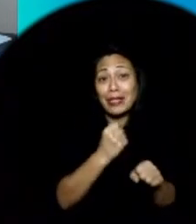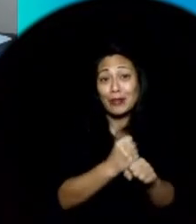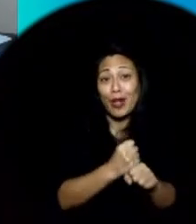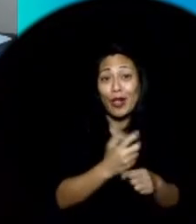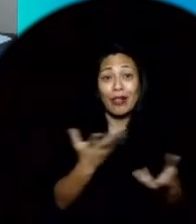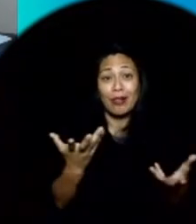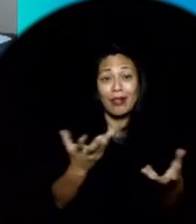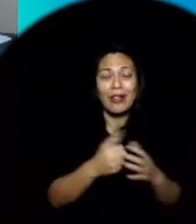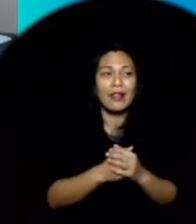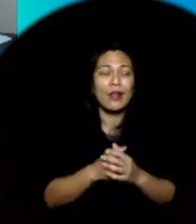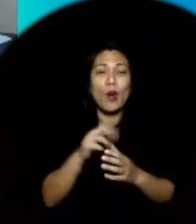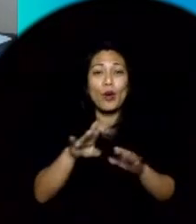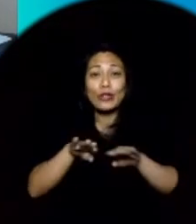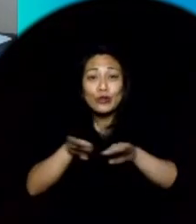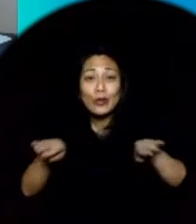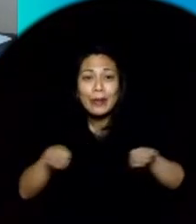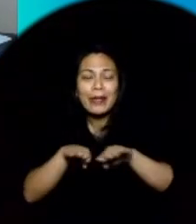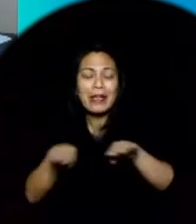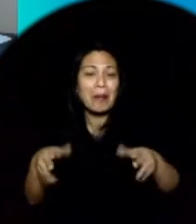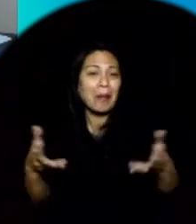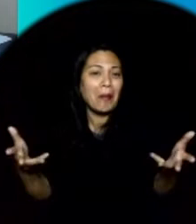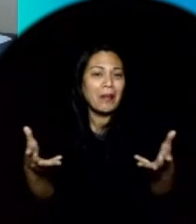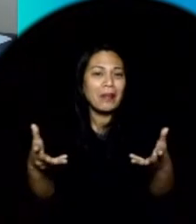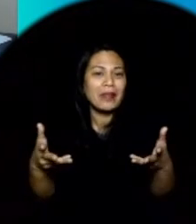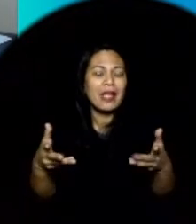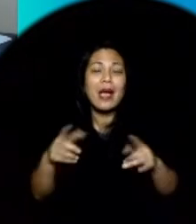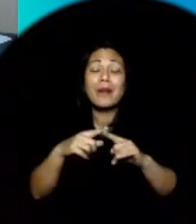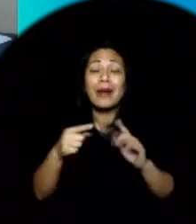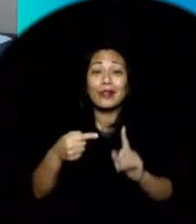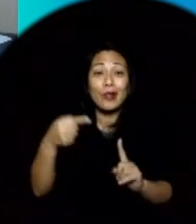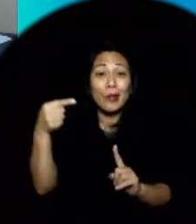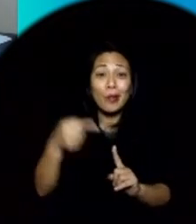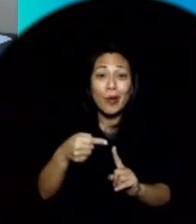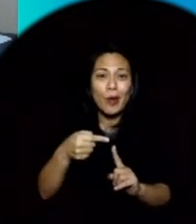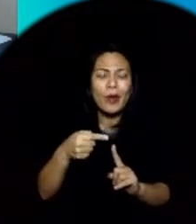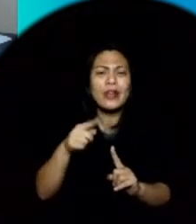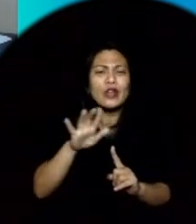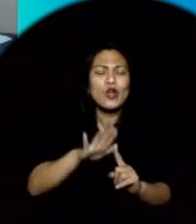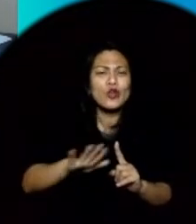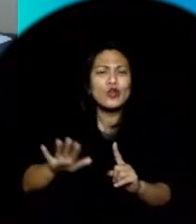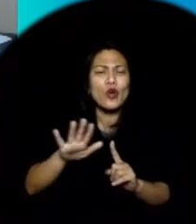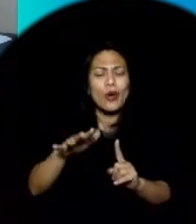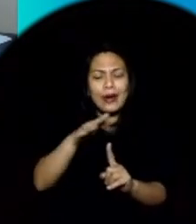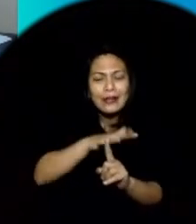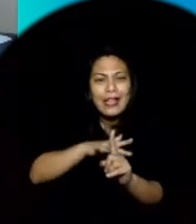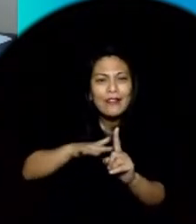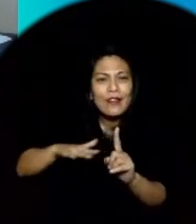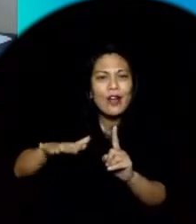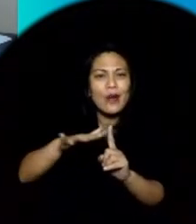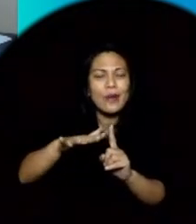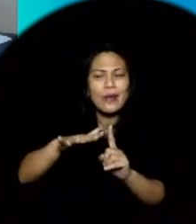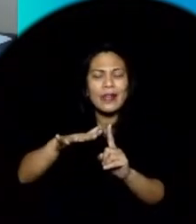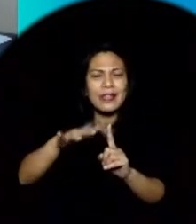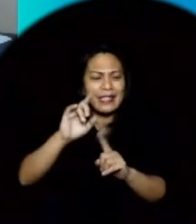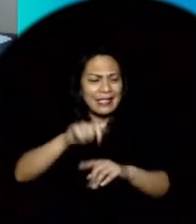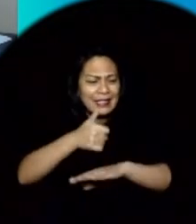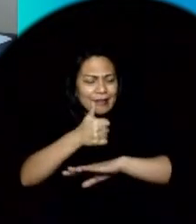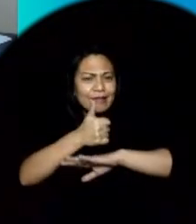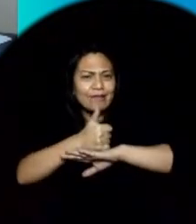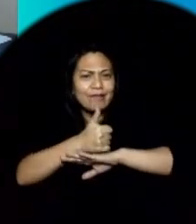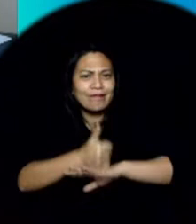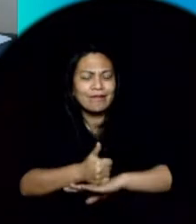knows? Maybe you were swimming. The thing is you need to be aware of your